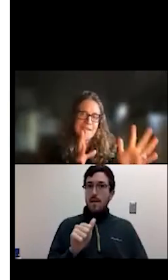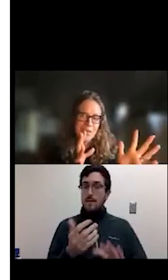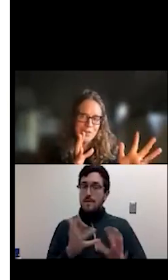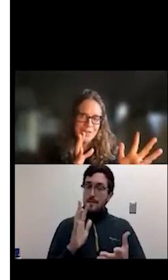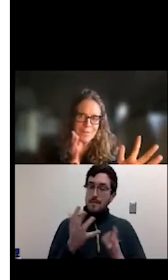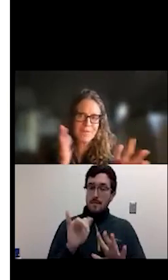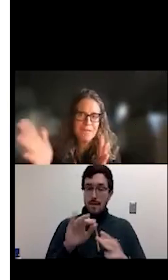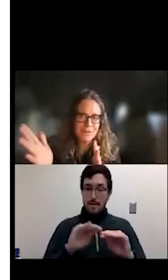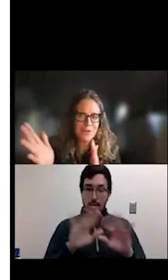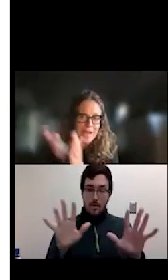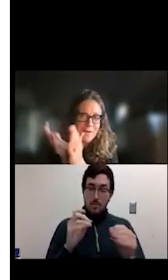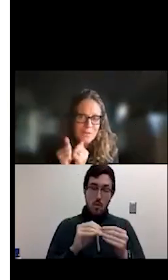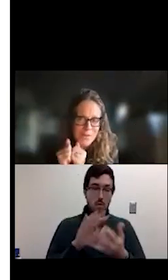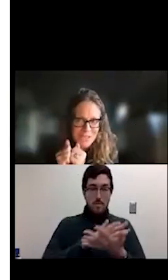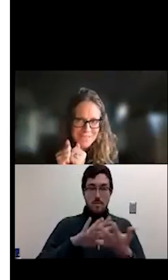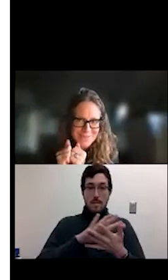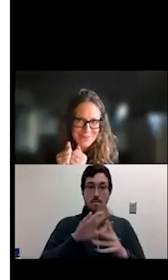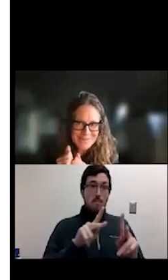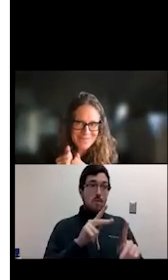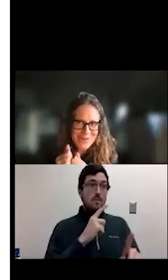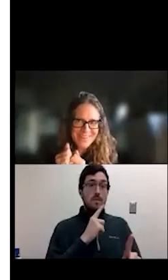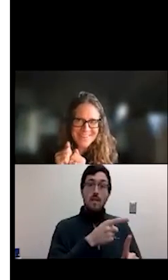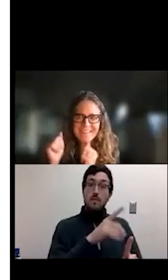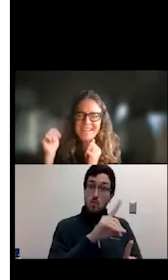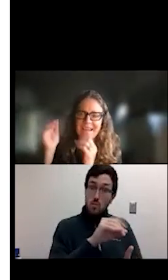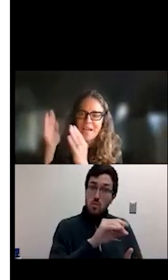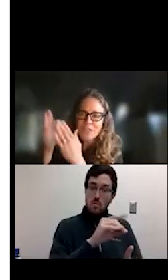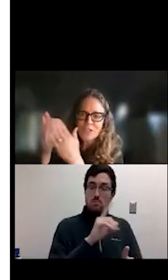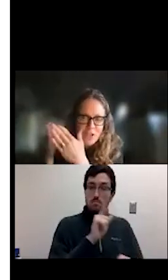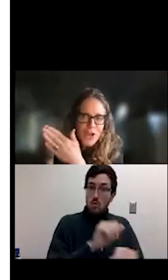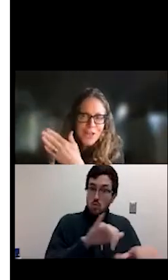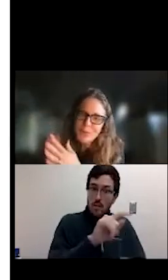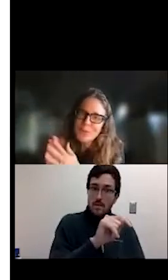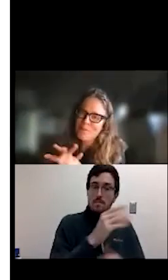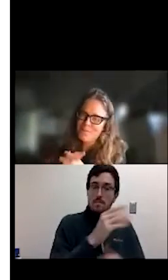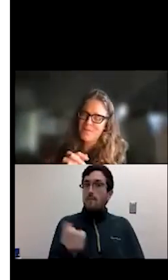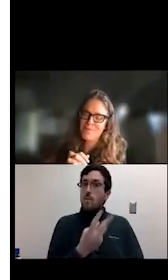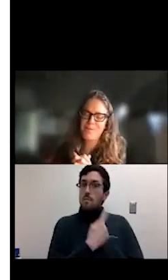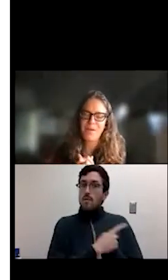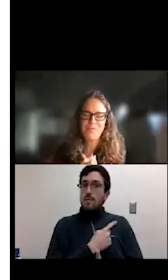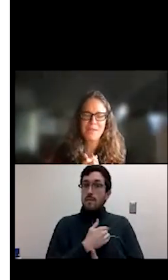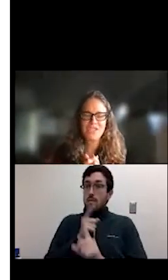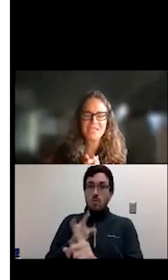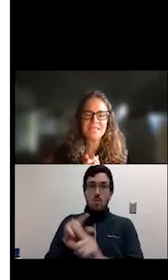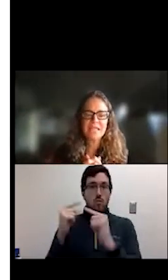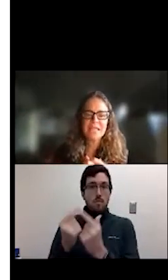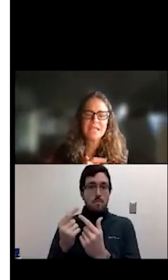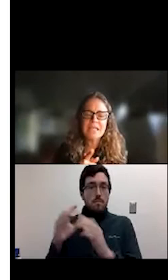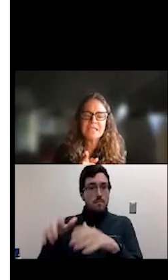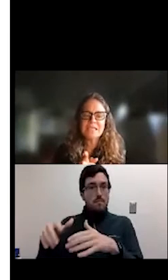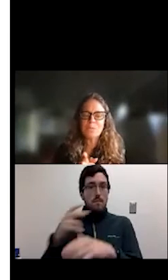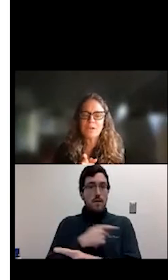practices may say that they're doing it, but they may do it for a handful of patients or for a target group of